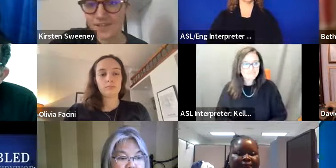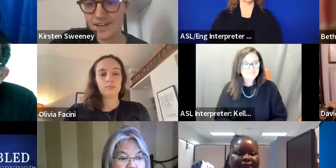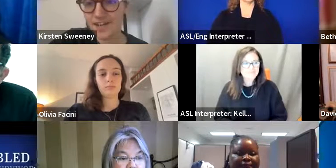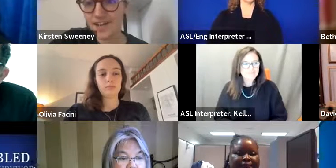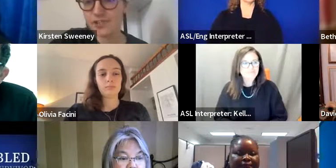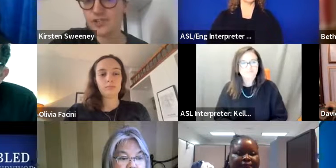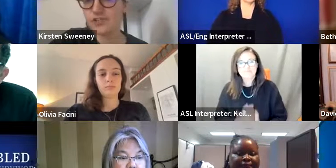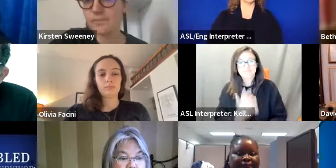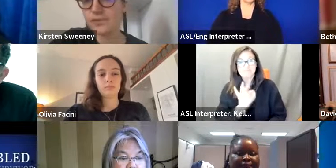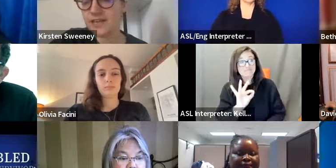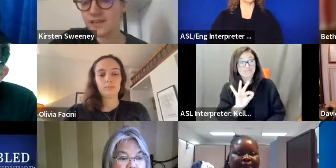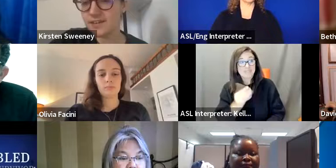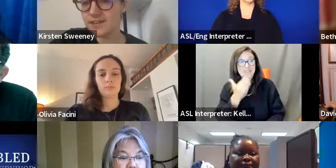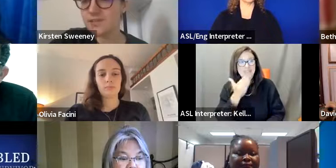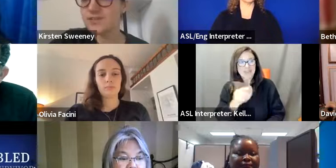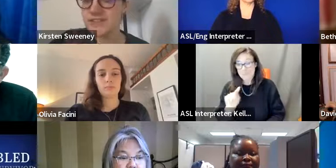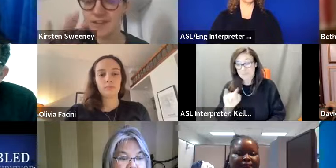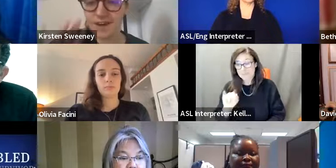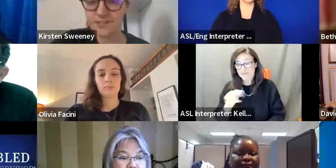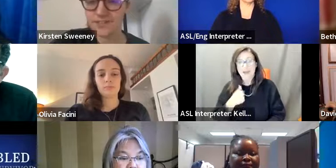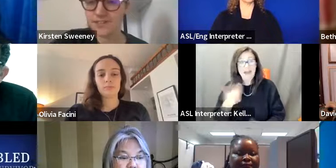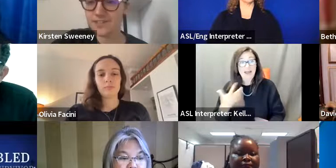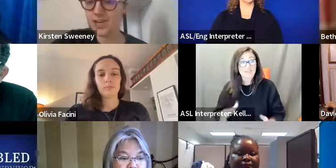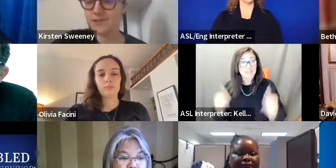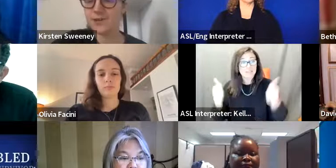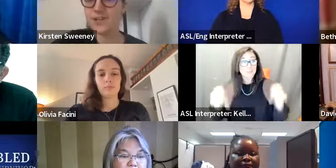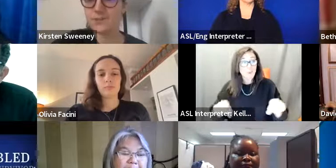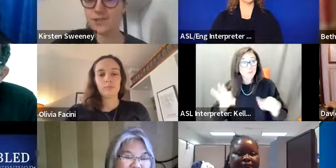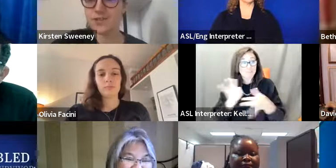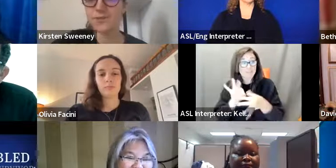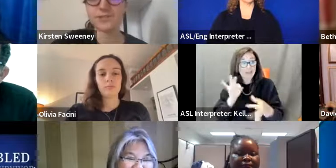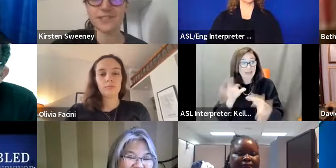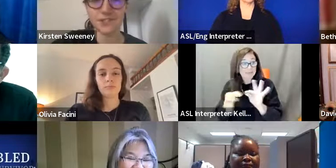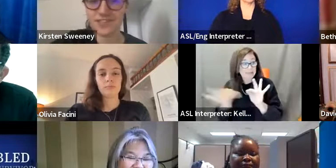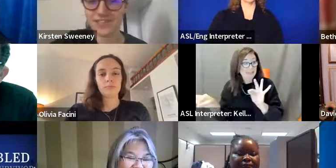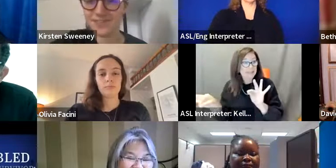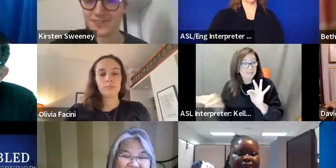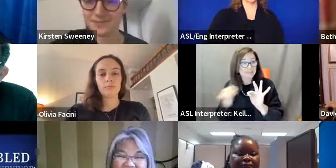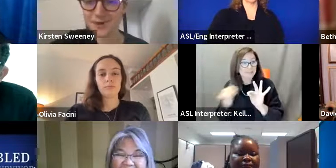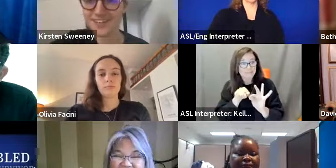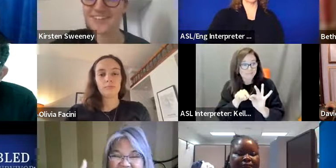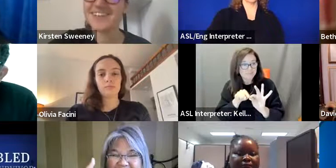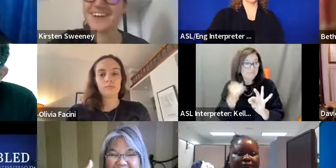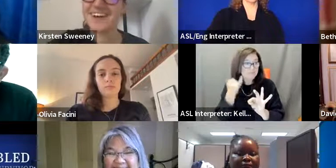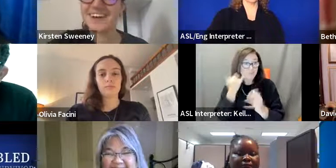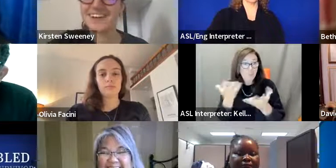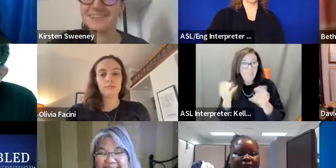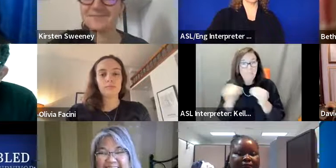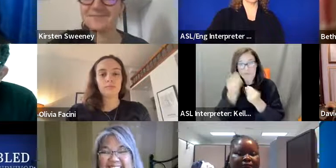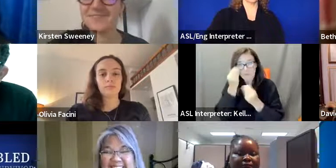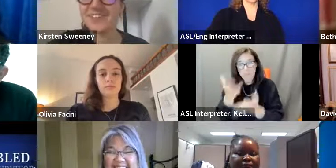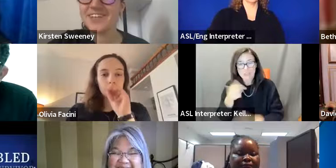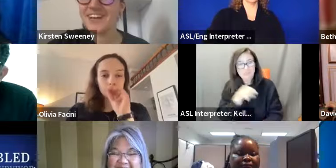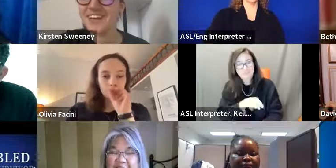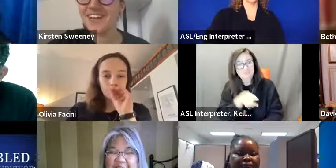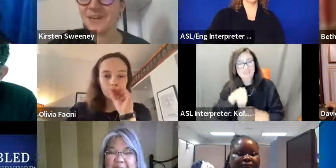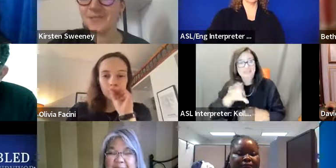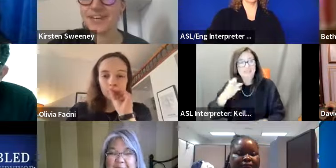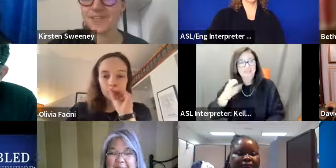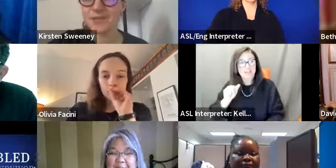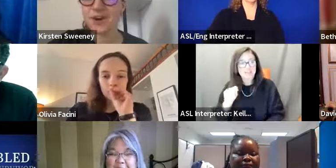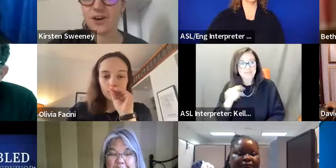Thank you, Tina. And I just dropped the link to the LEAD conference in the chat for anyone who is interested in learning more.